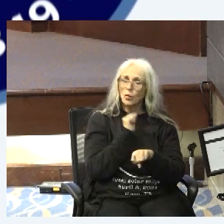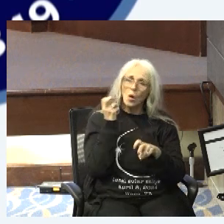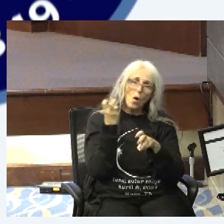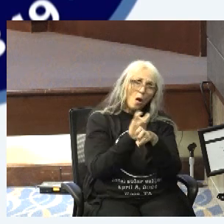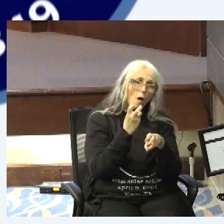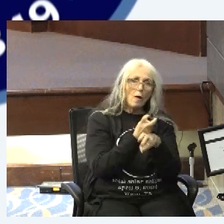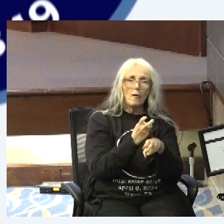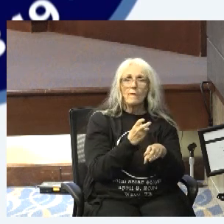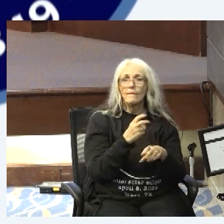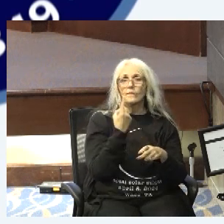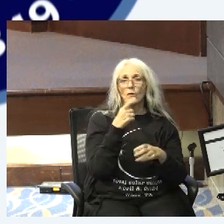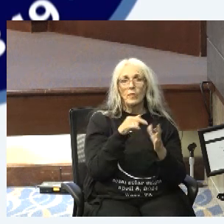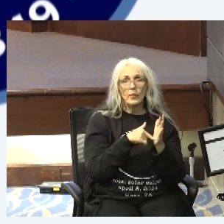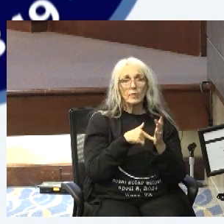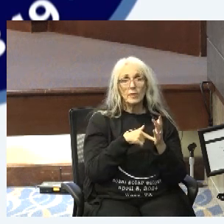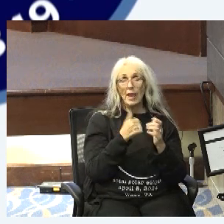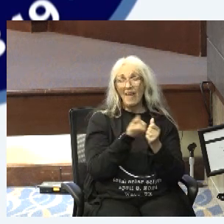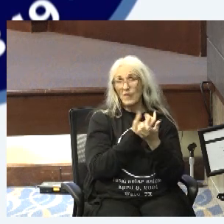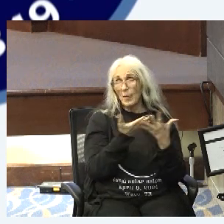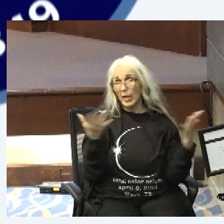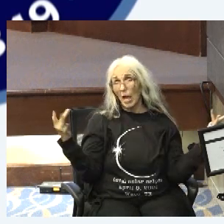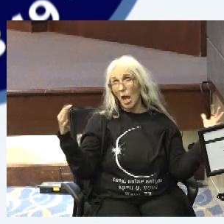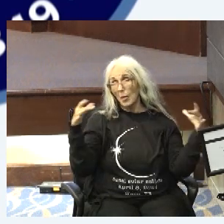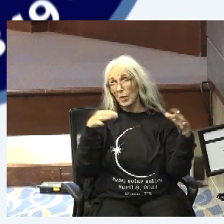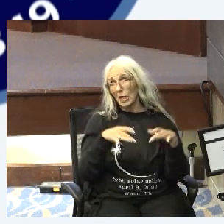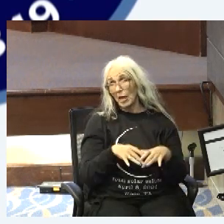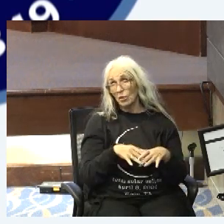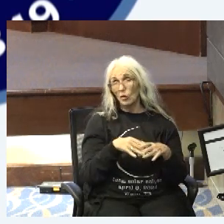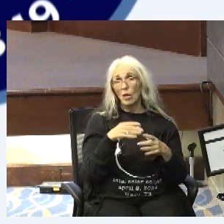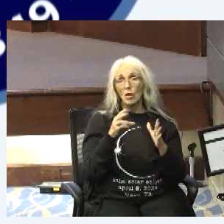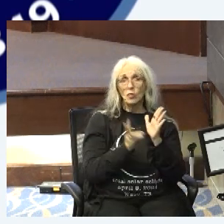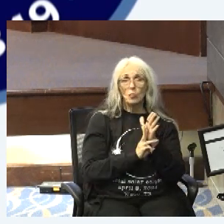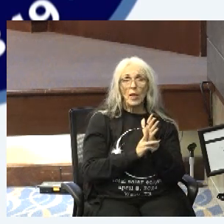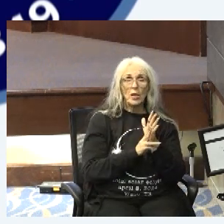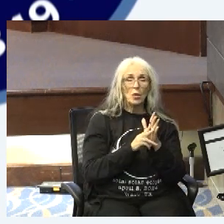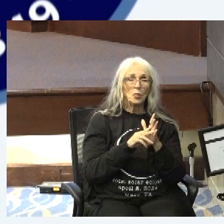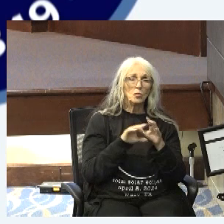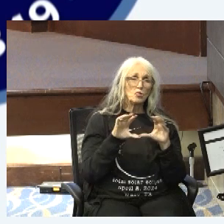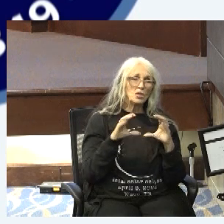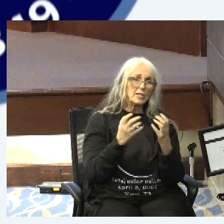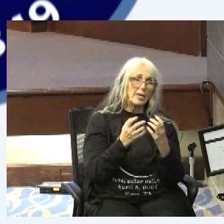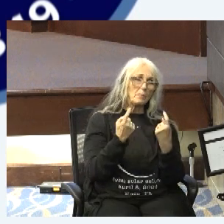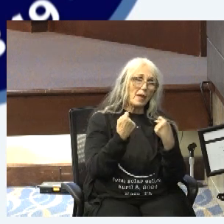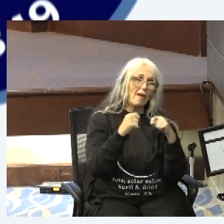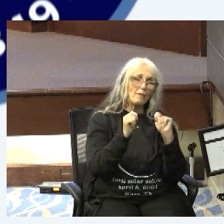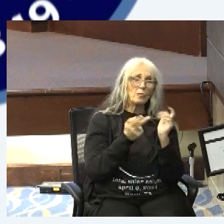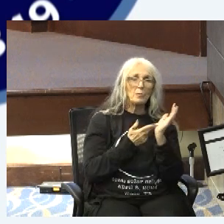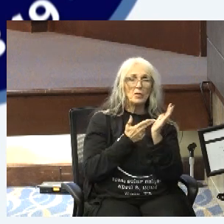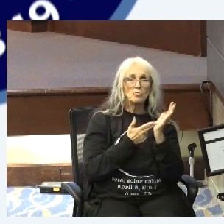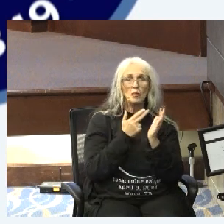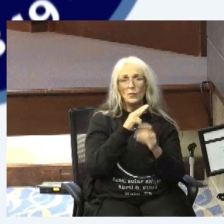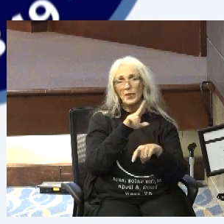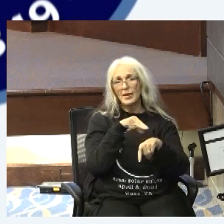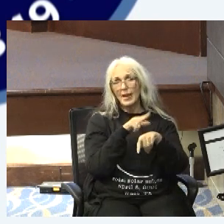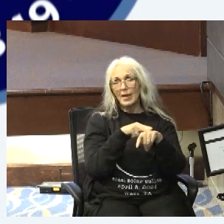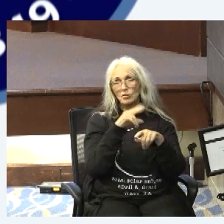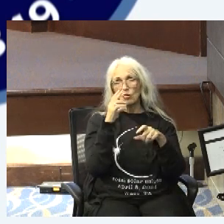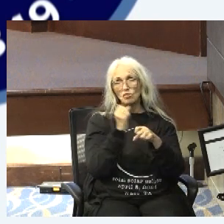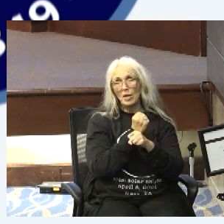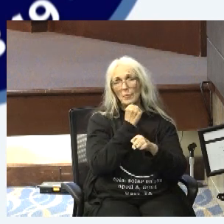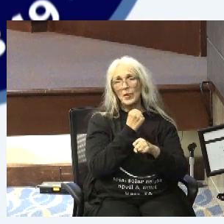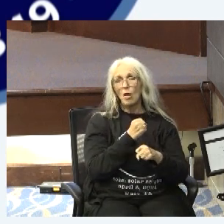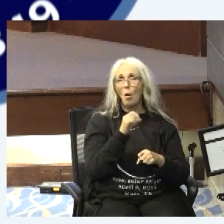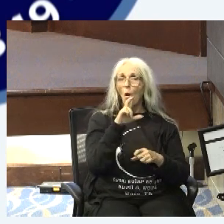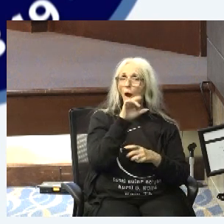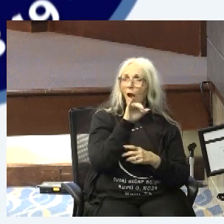go back, it's everyone coming together for that true City of Waco team effort. It makes me think of whether it's a national championship parade or an